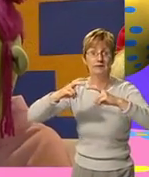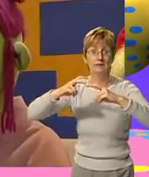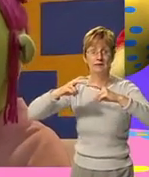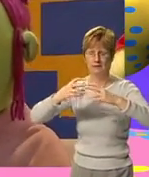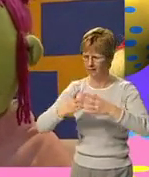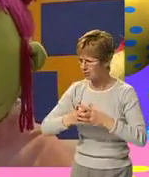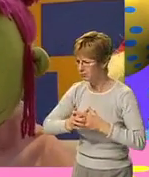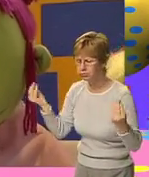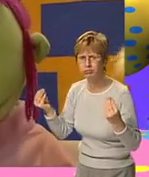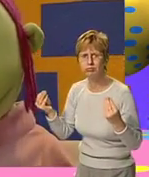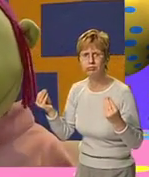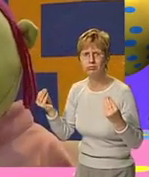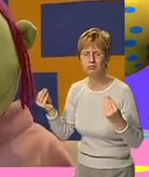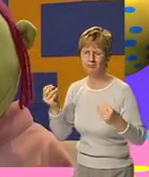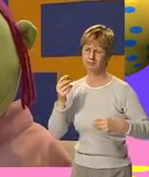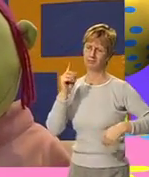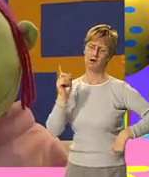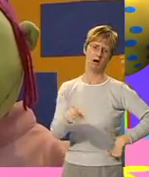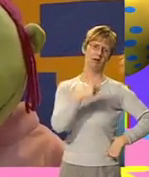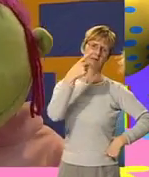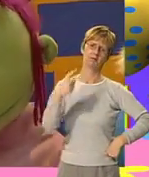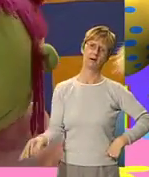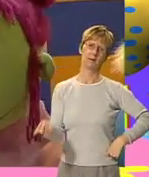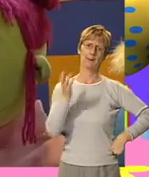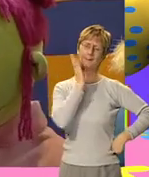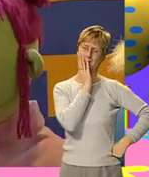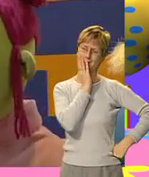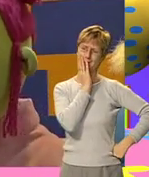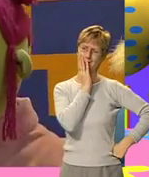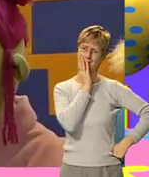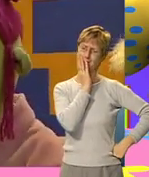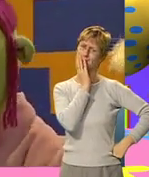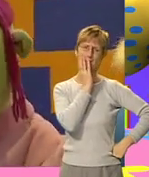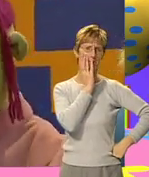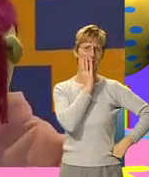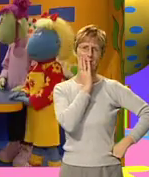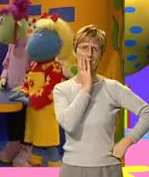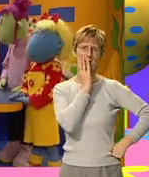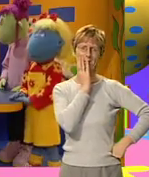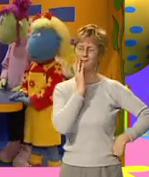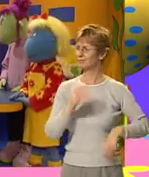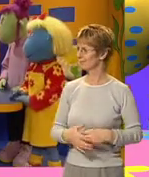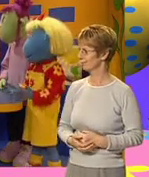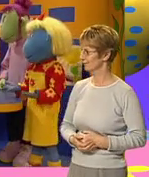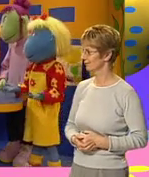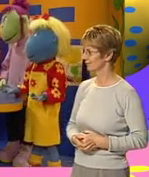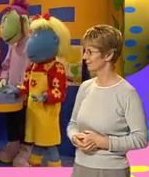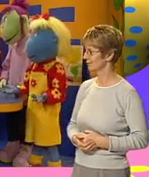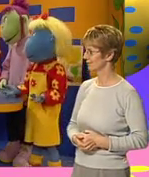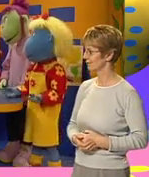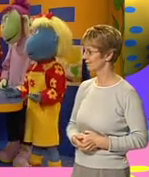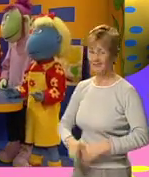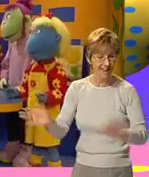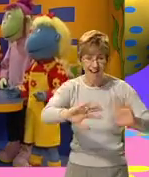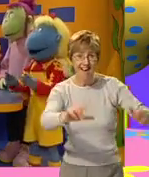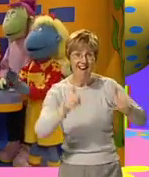ship, and a castle. Yes. All these lovely things can't just have disappeared. Oh,